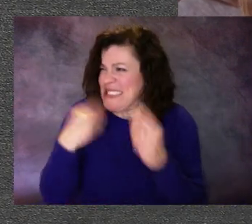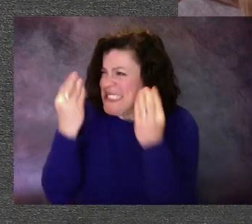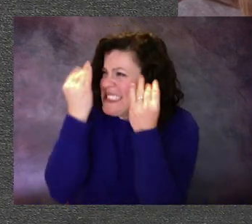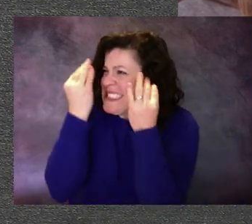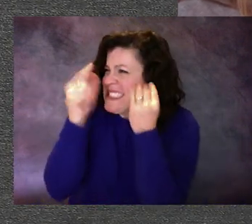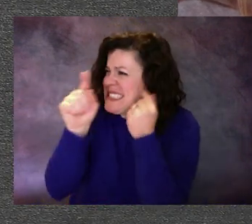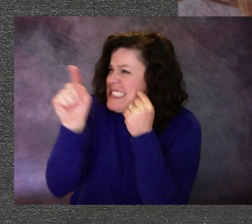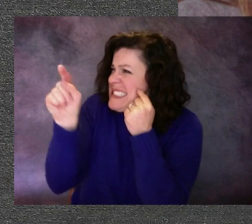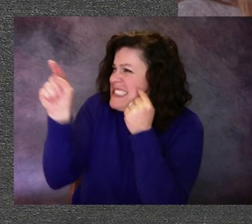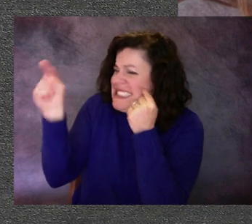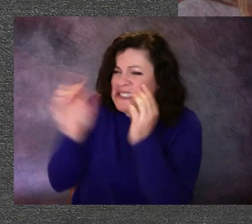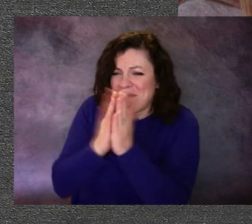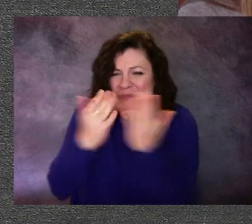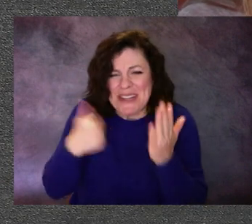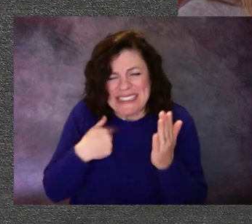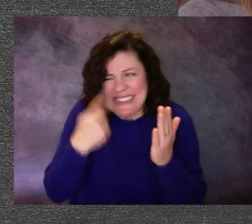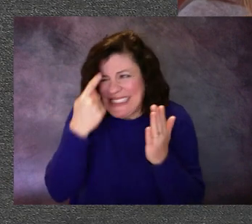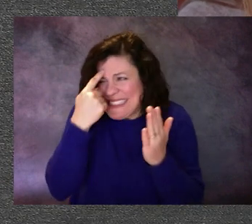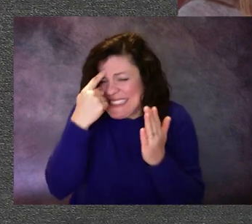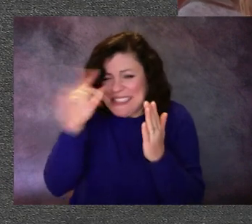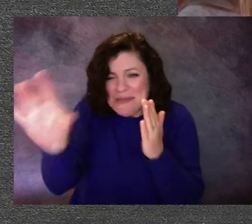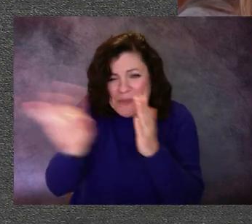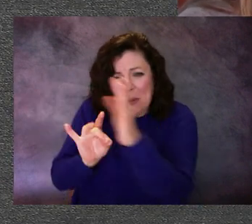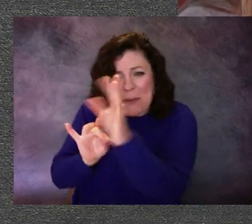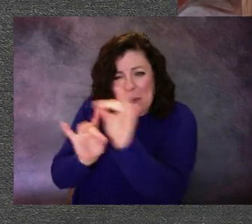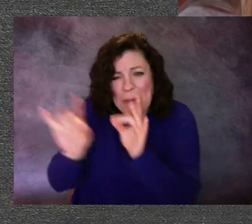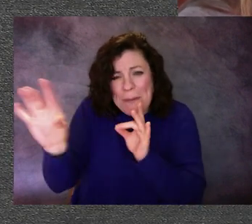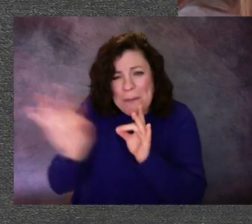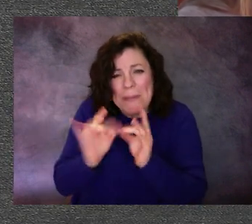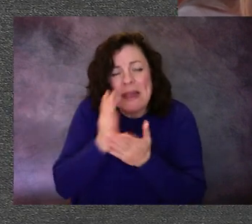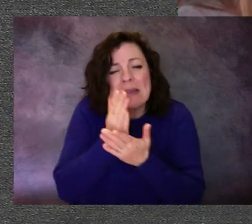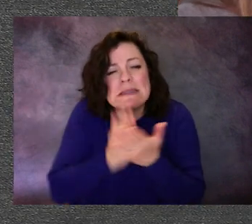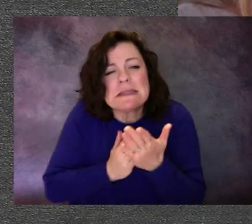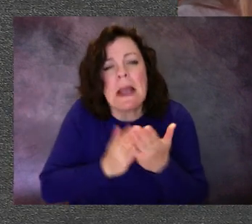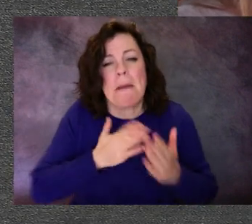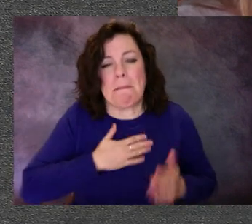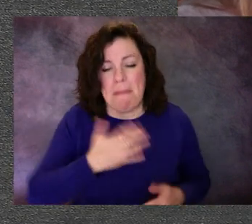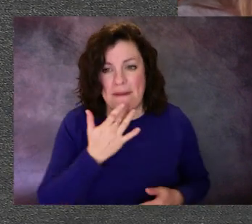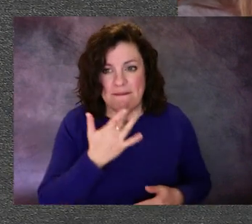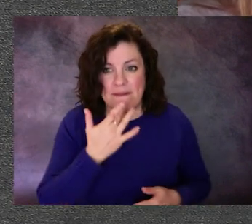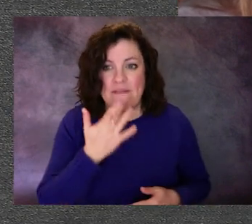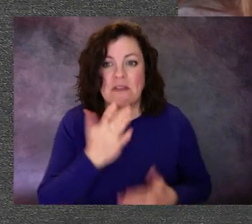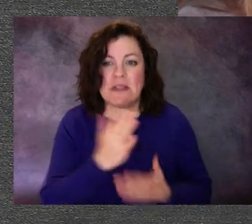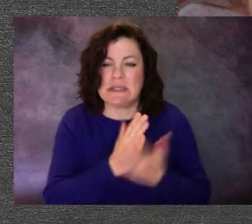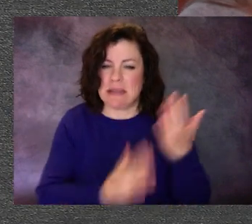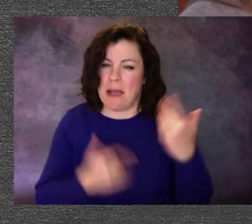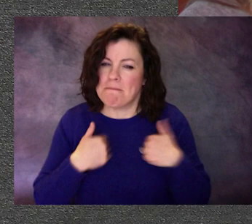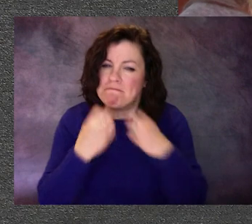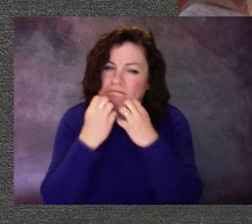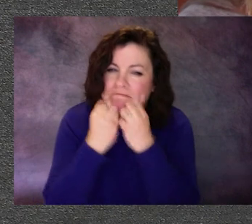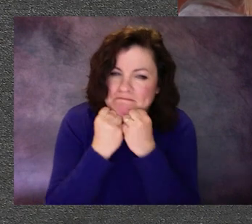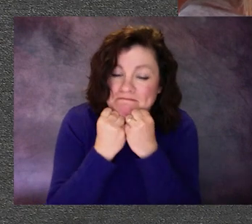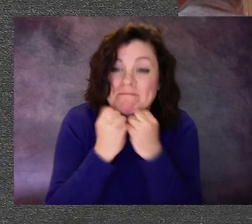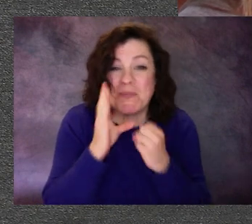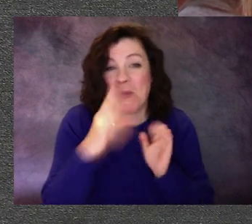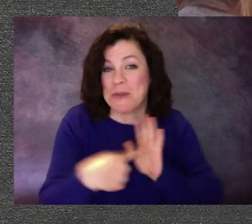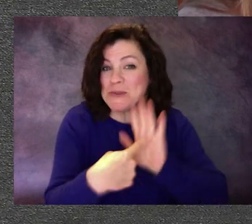few. So today I went through my book collection and I chose a few that I have time to share with